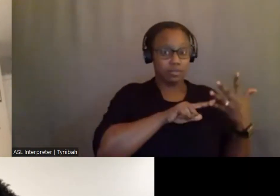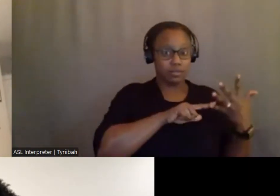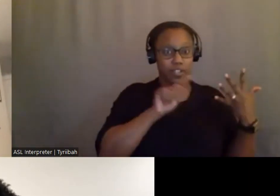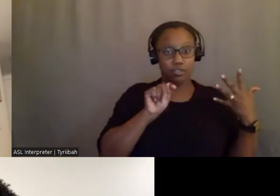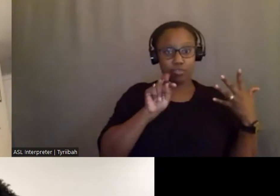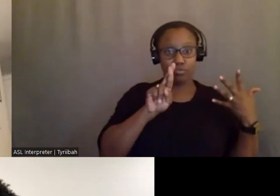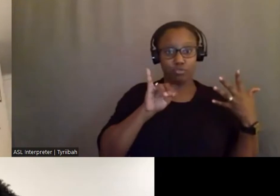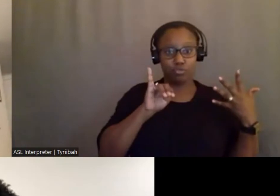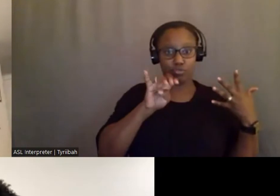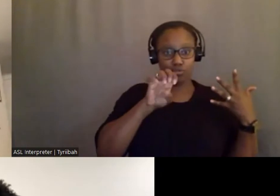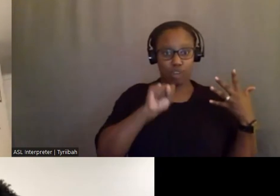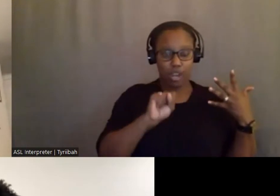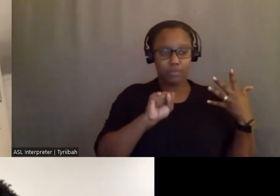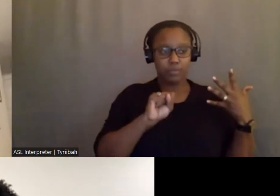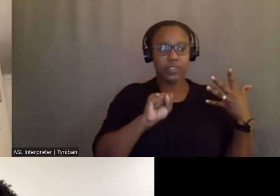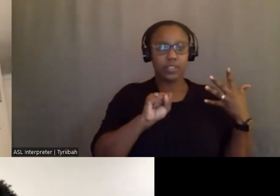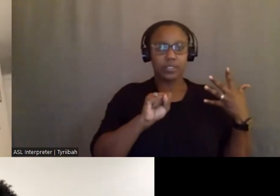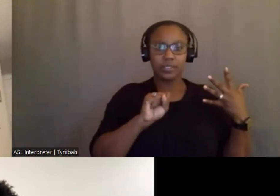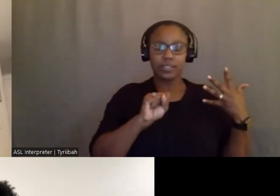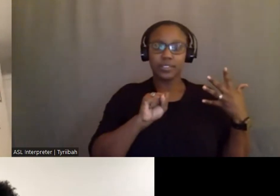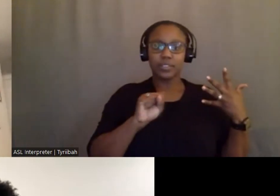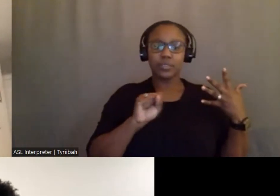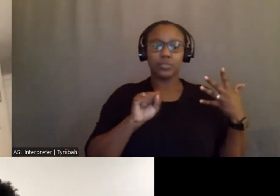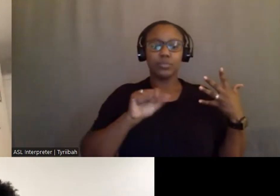for enslavement?